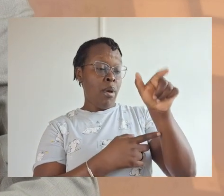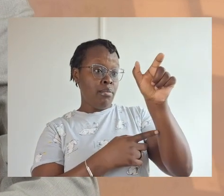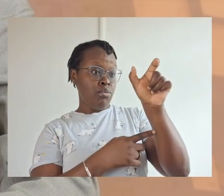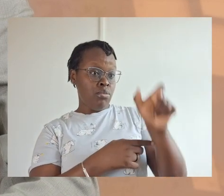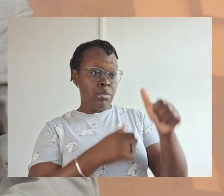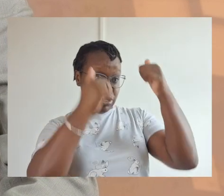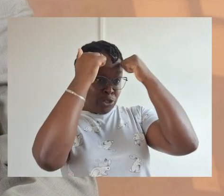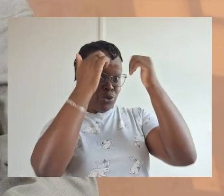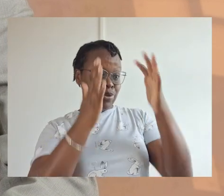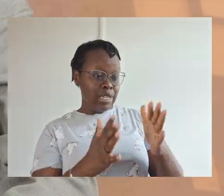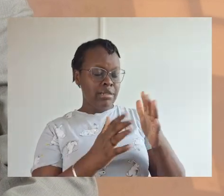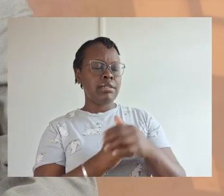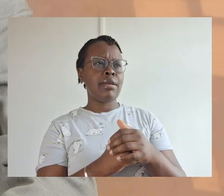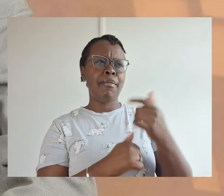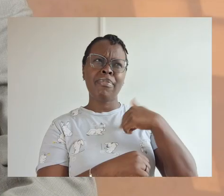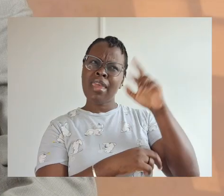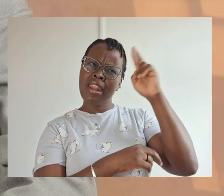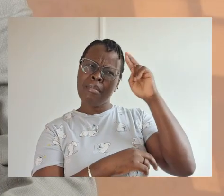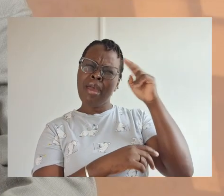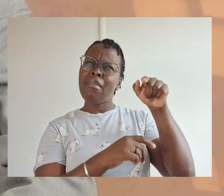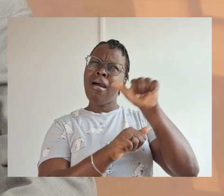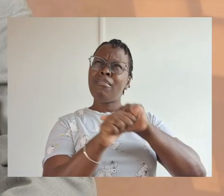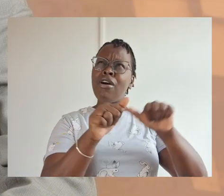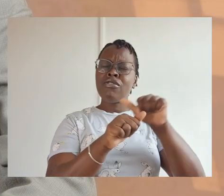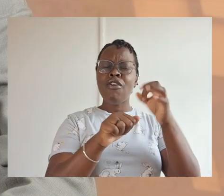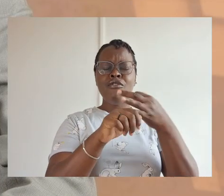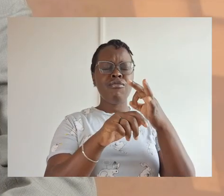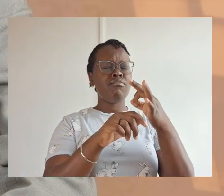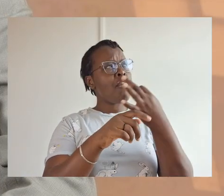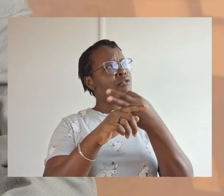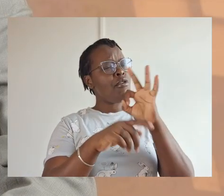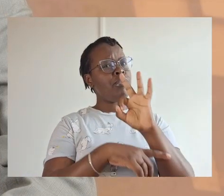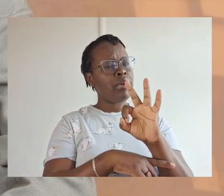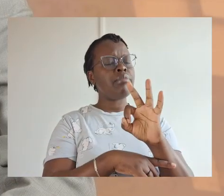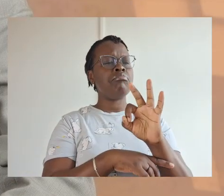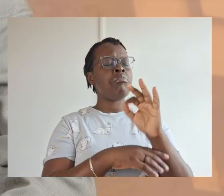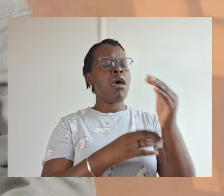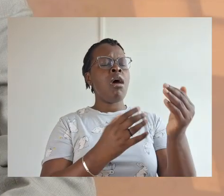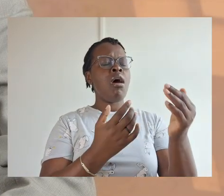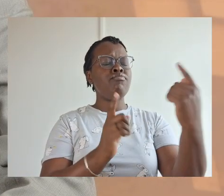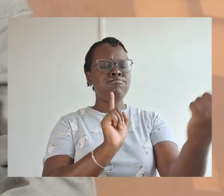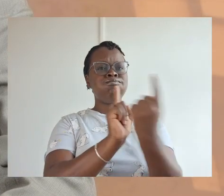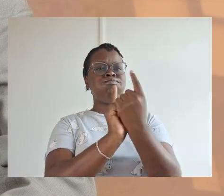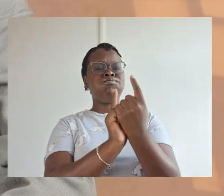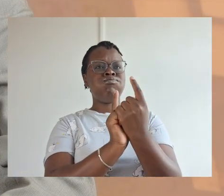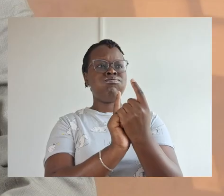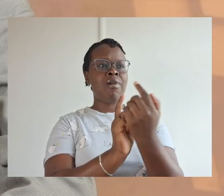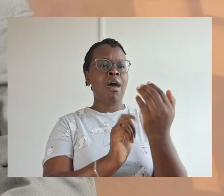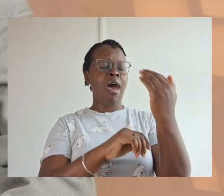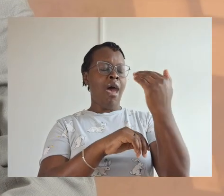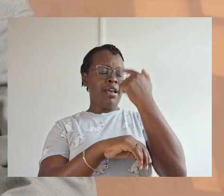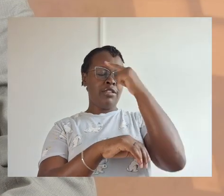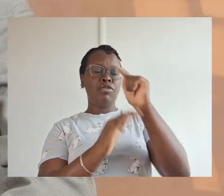one young student, I remember she was at Form 3 then, approached me to asking for a book. And